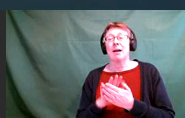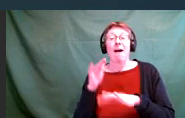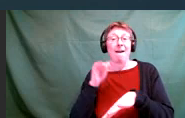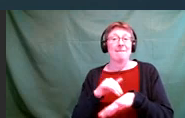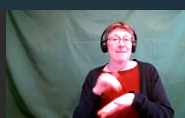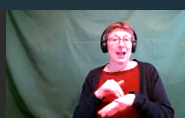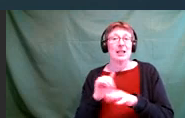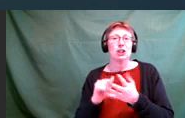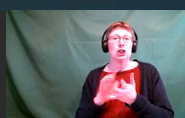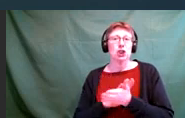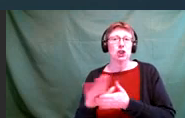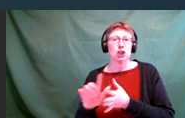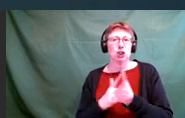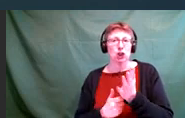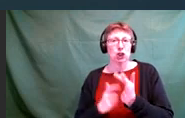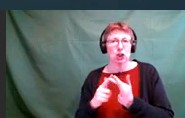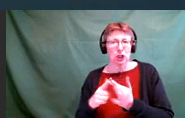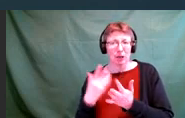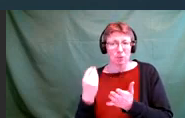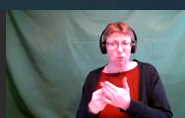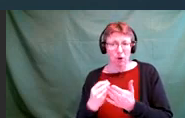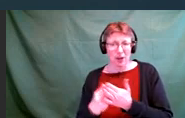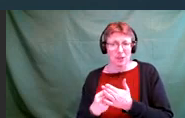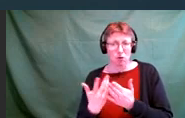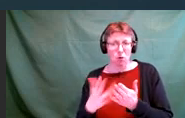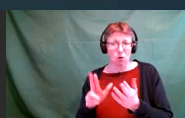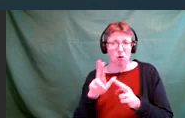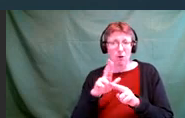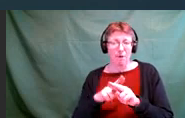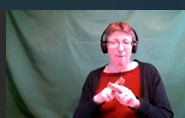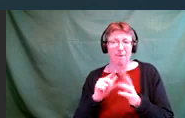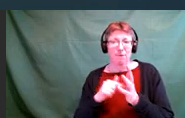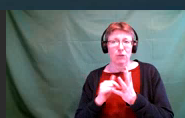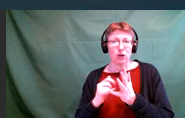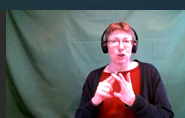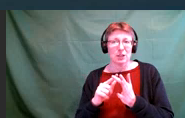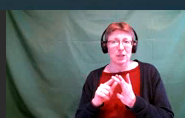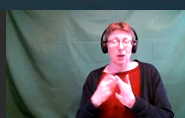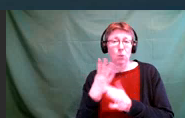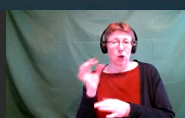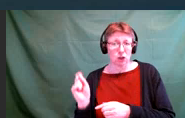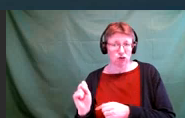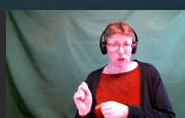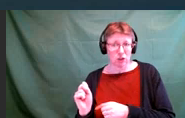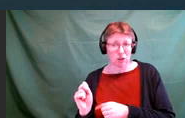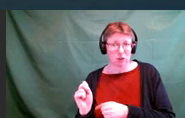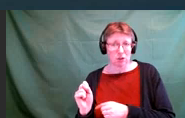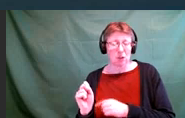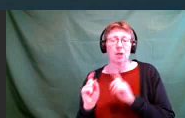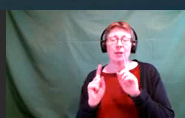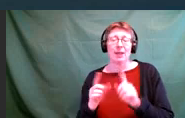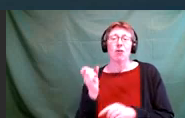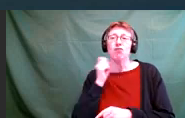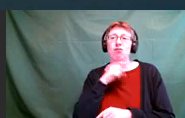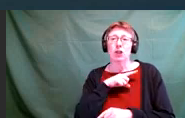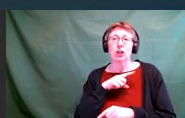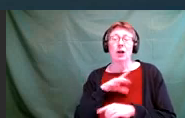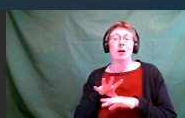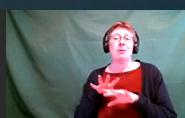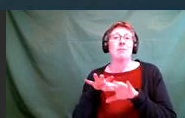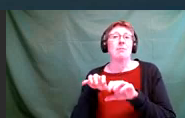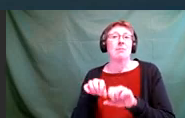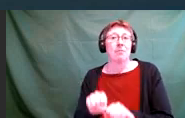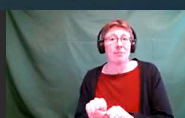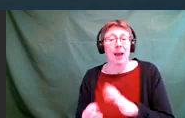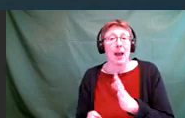share prices on the FTSE 100. And once Russia had invaded